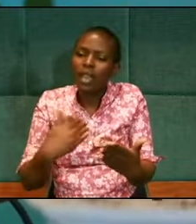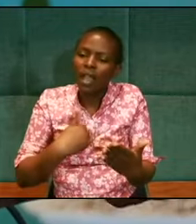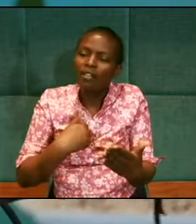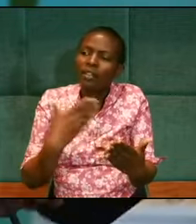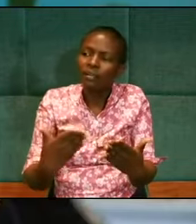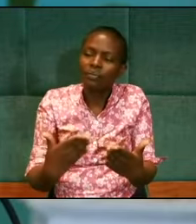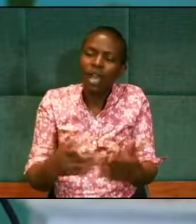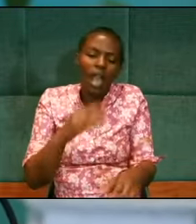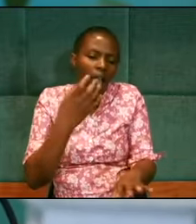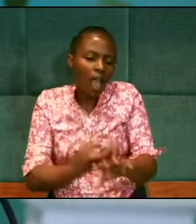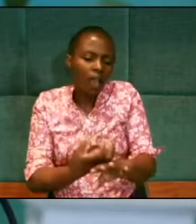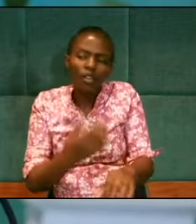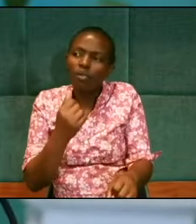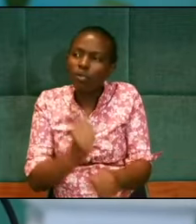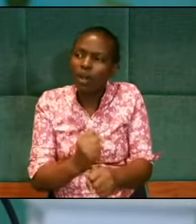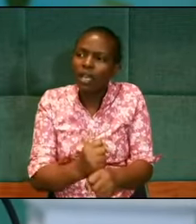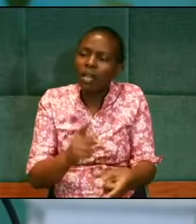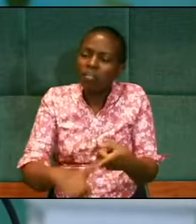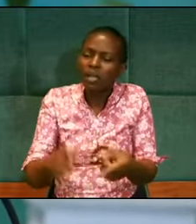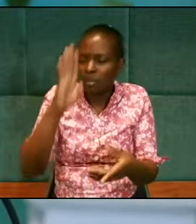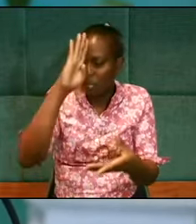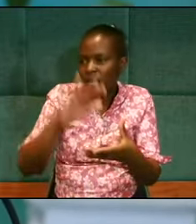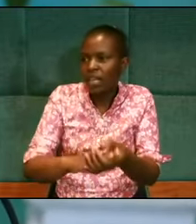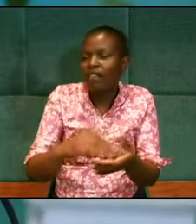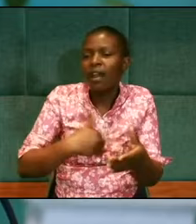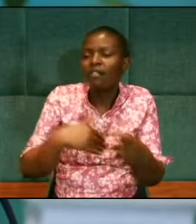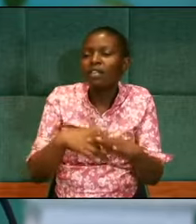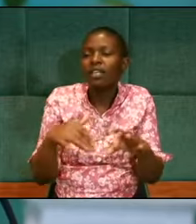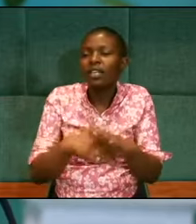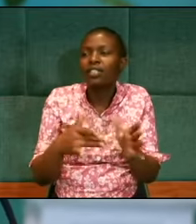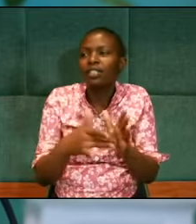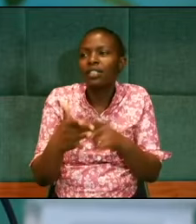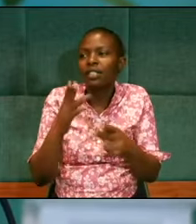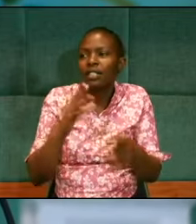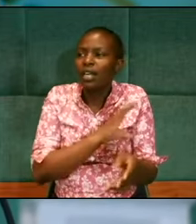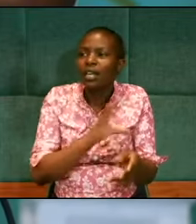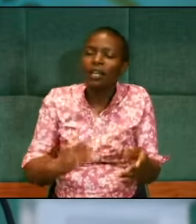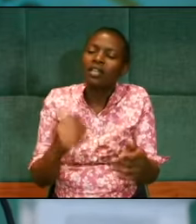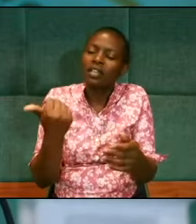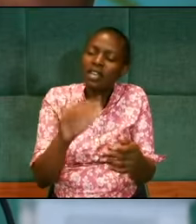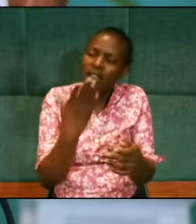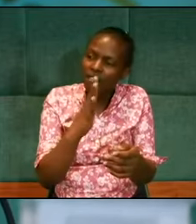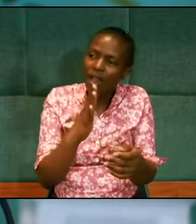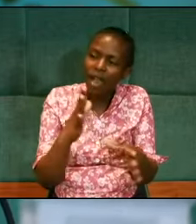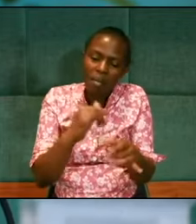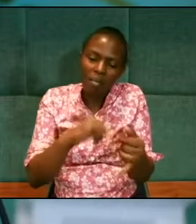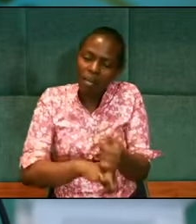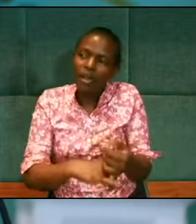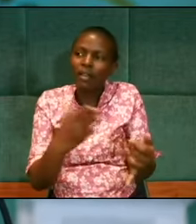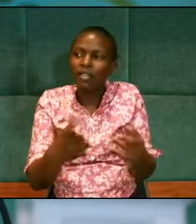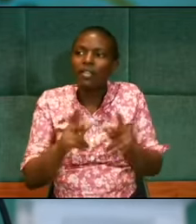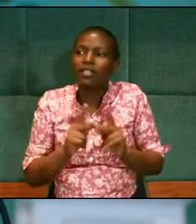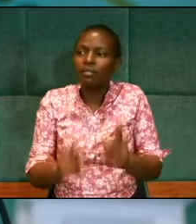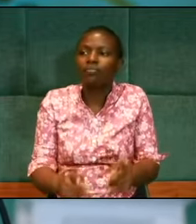present truth, there is enough reason not to marry him, not to marry her. God is my witness. I